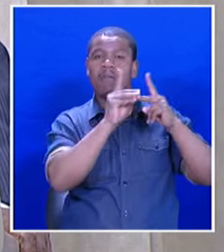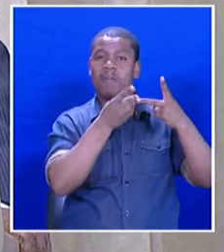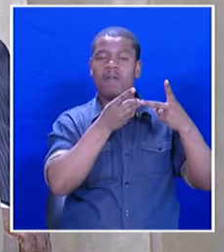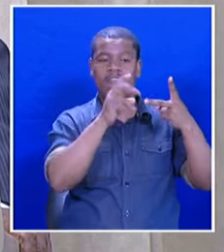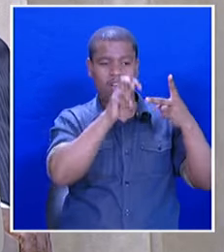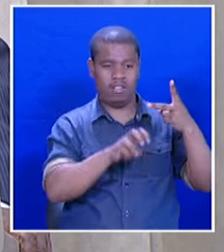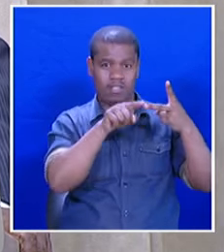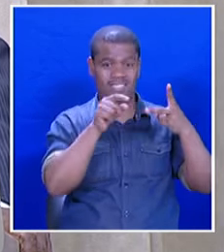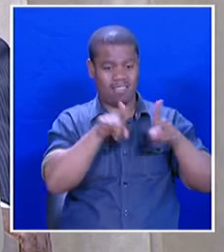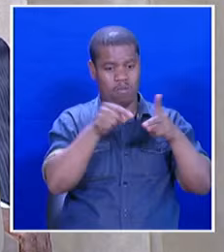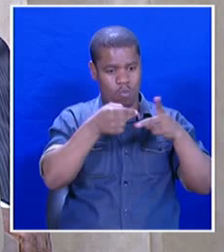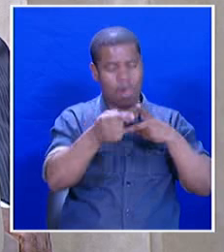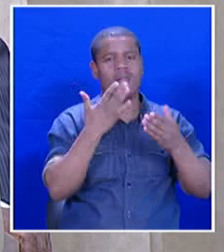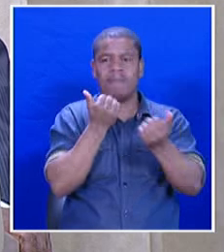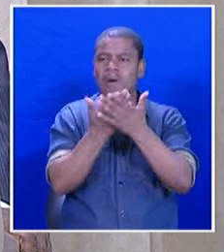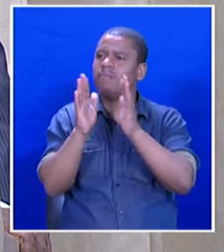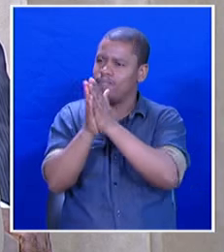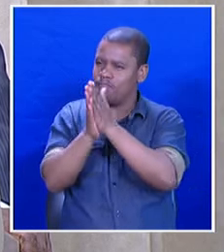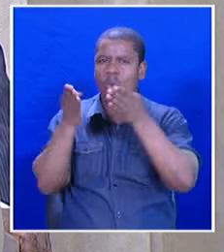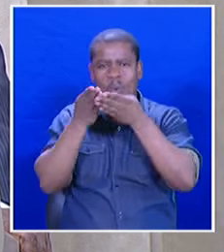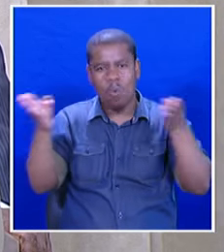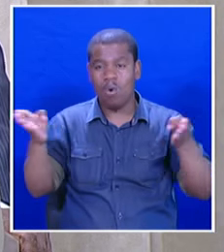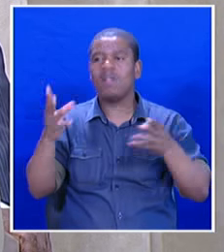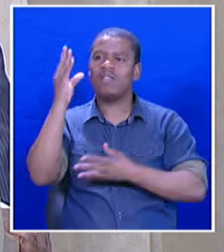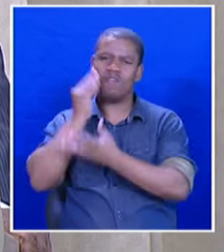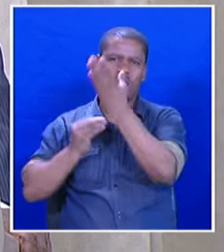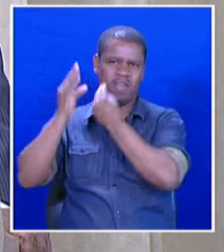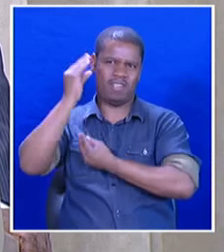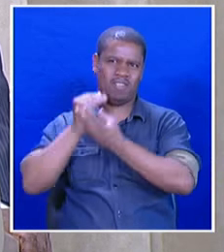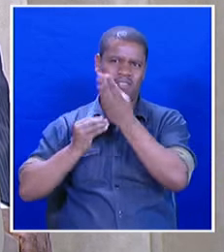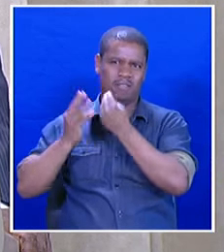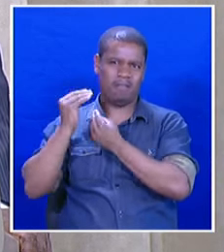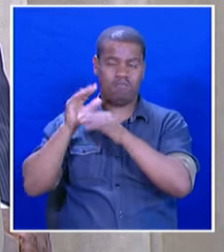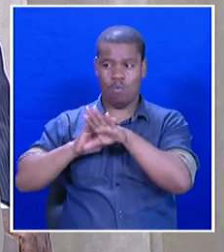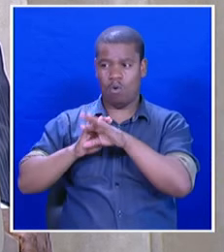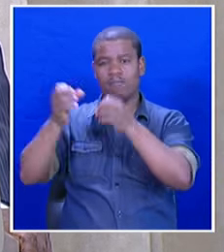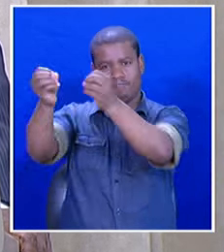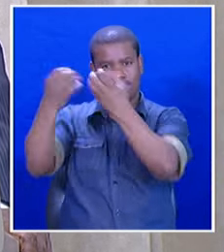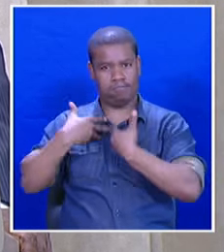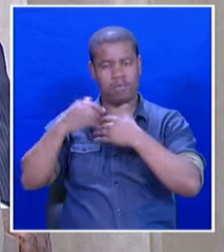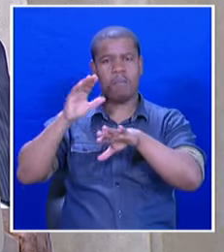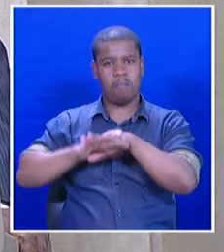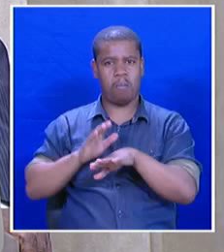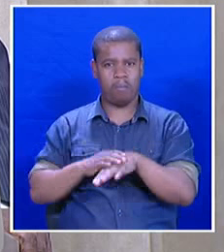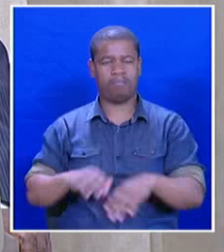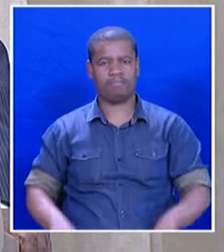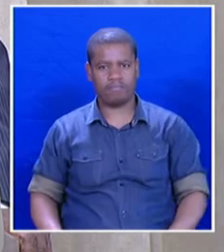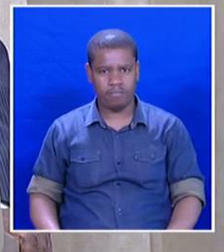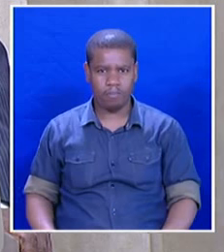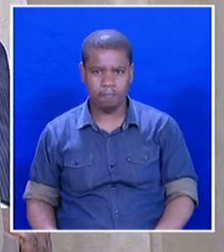also be issuing a request for information for independent power producer projects to provide up